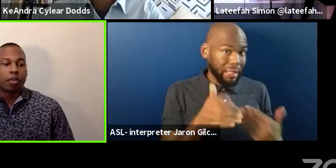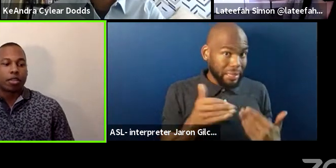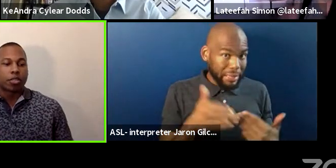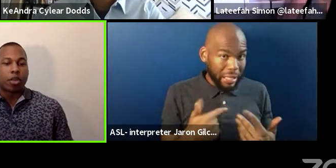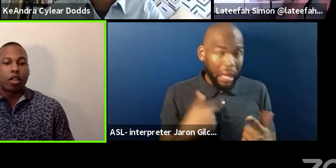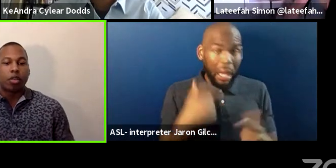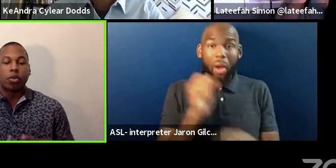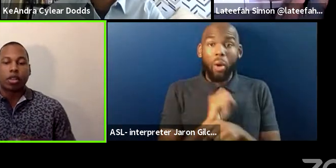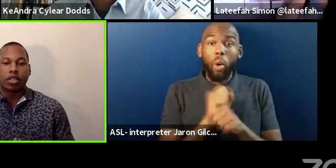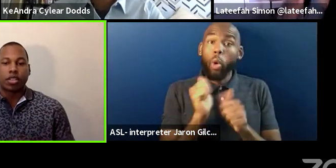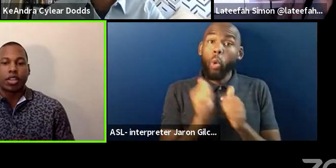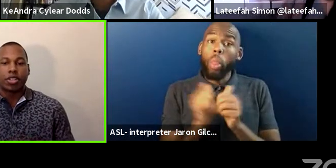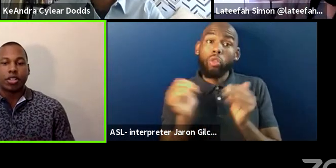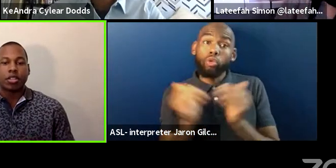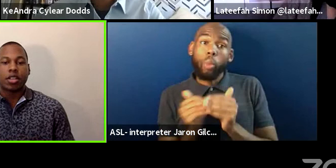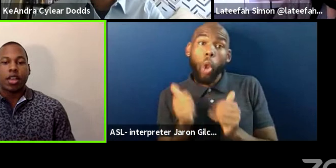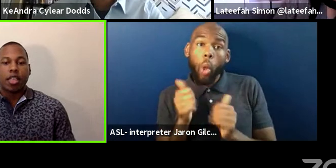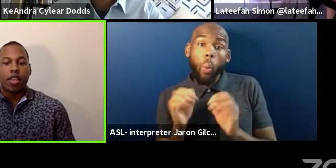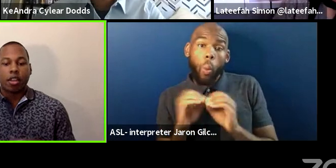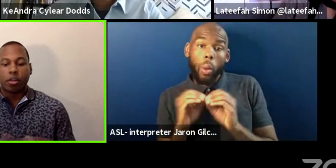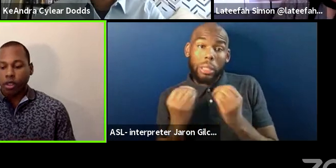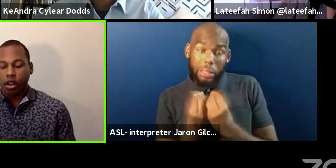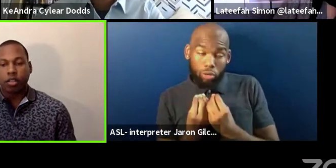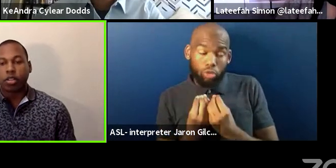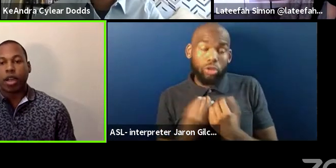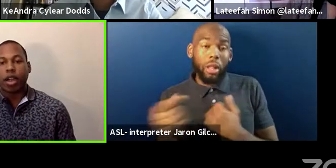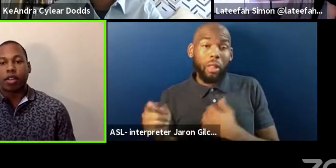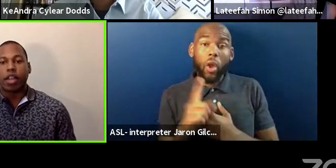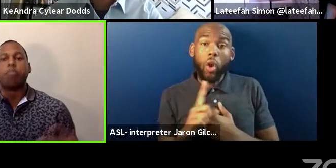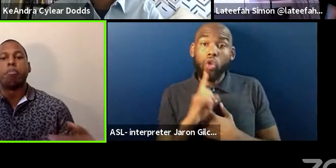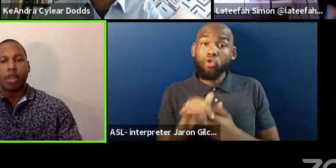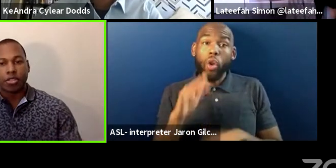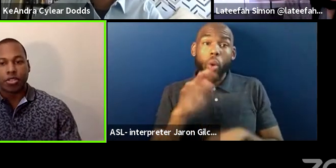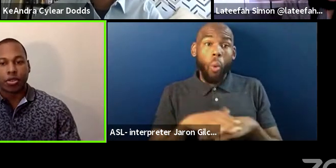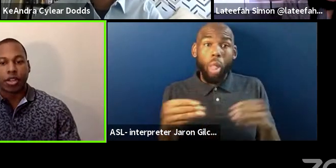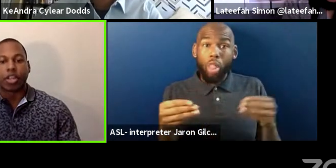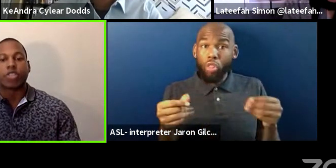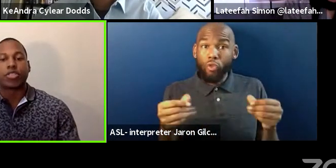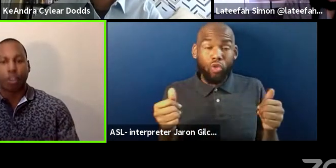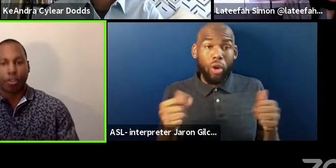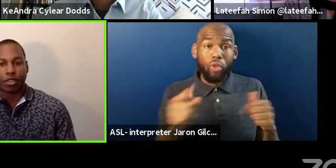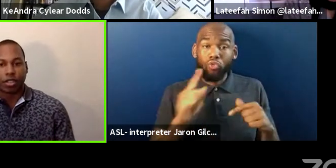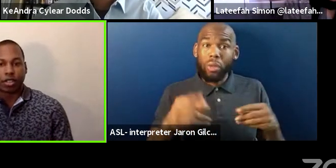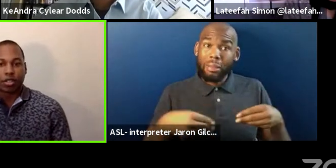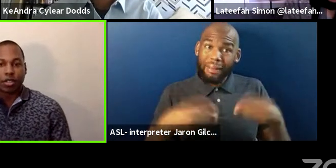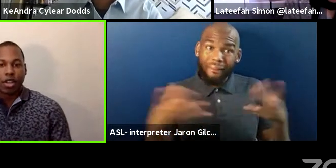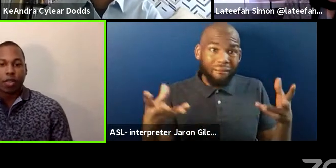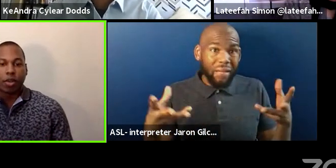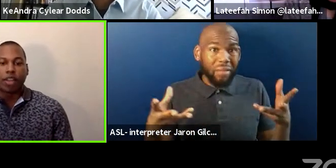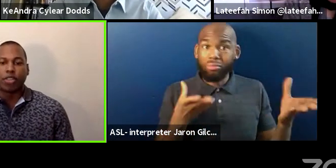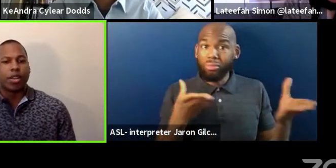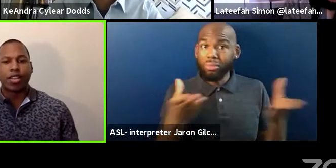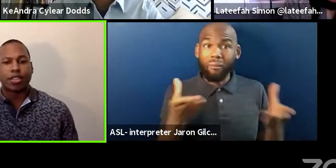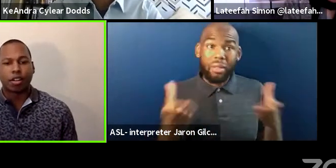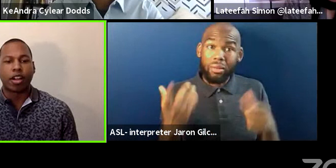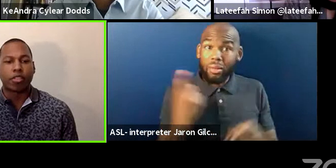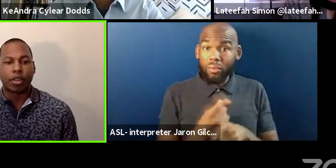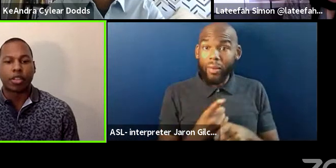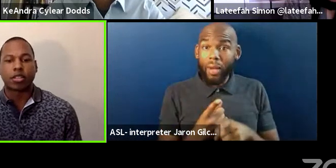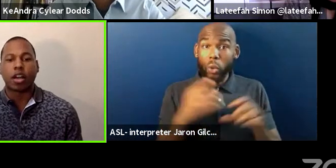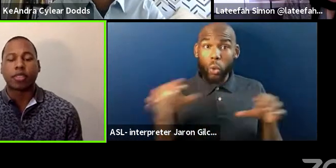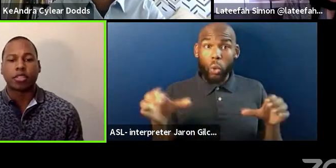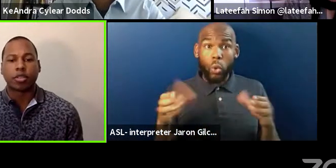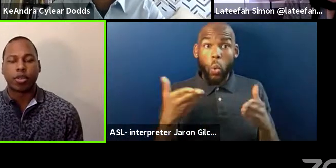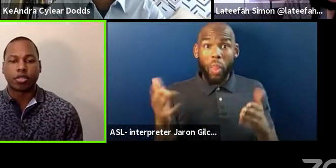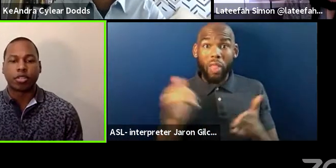with smaller organizations that are really on the ground administering services, right? Doing things that our